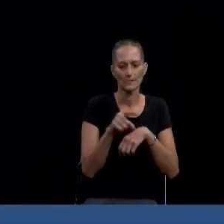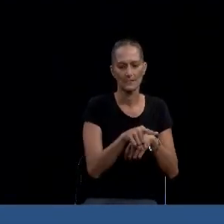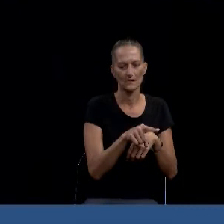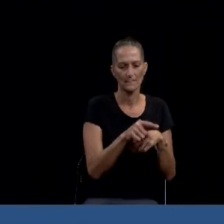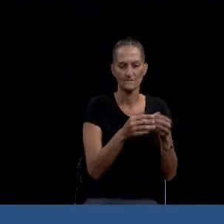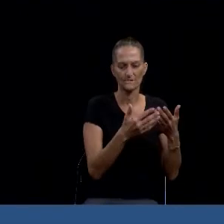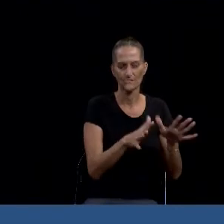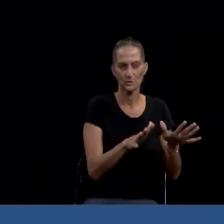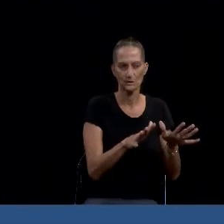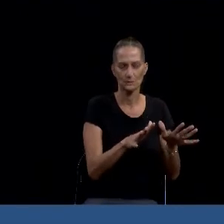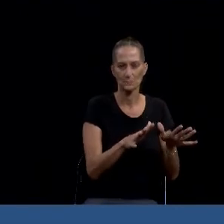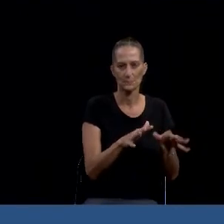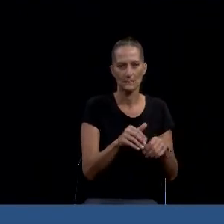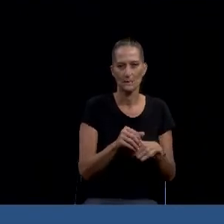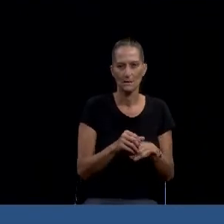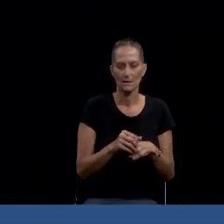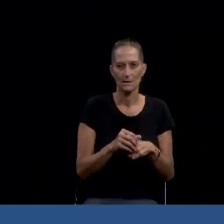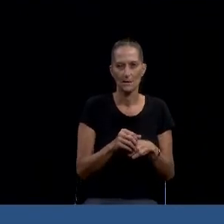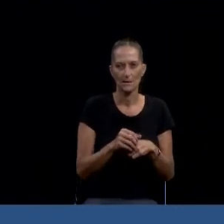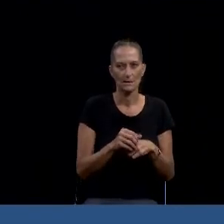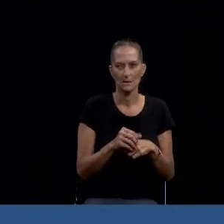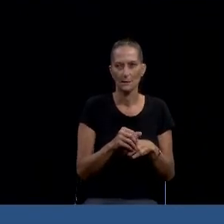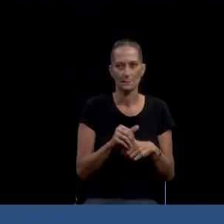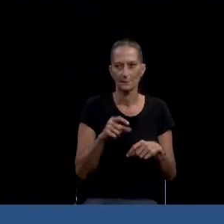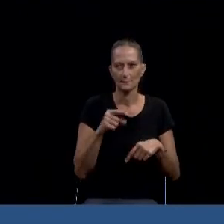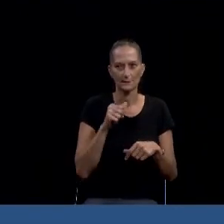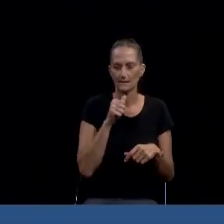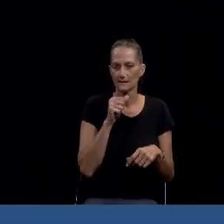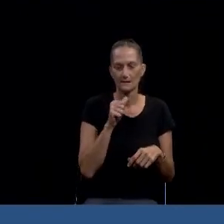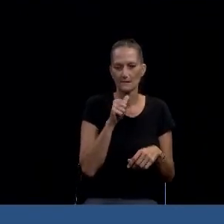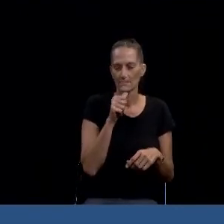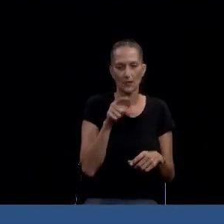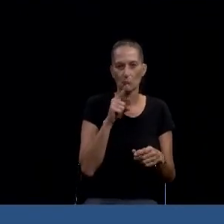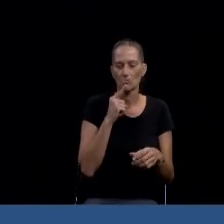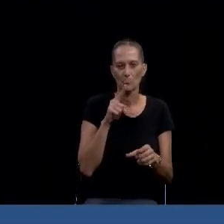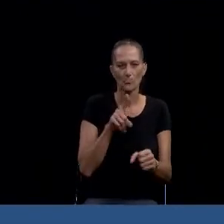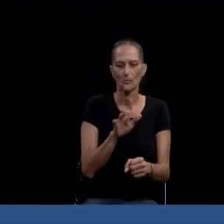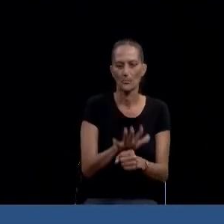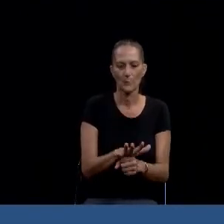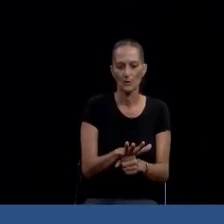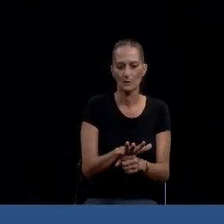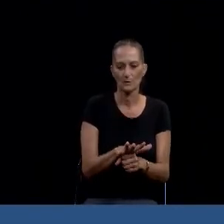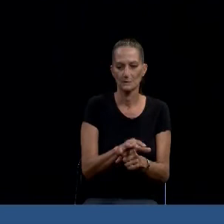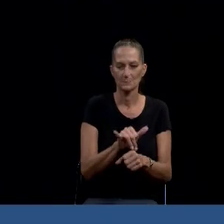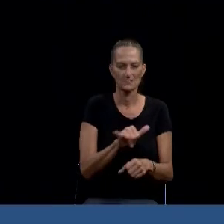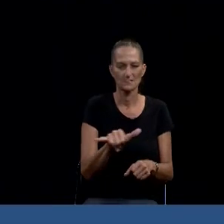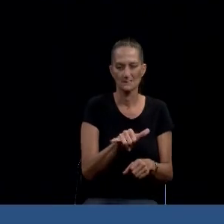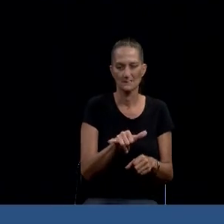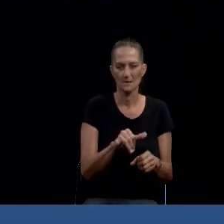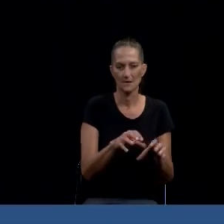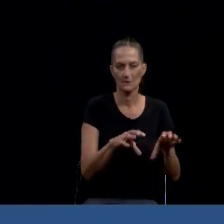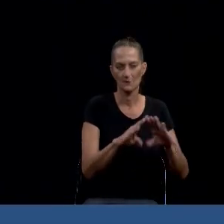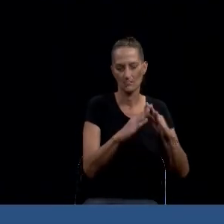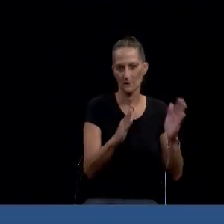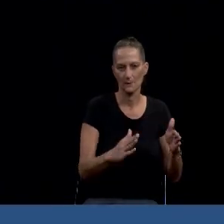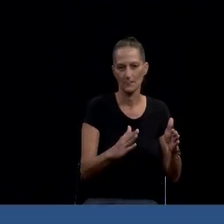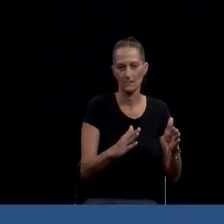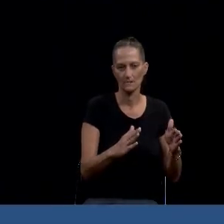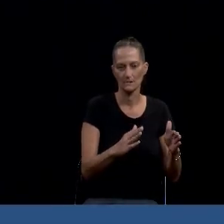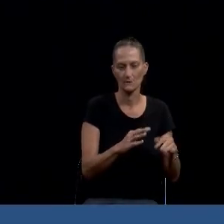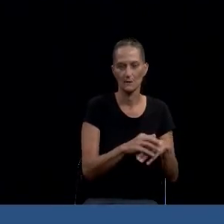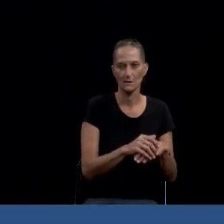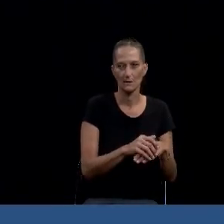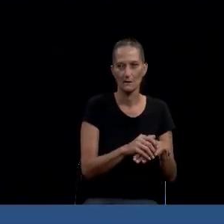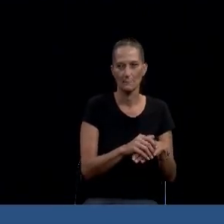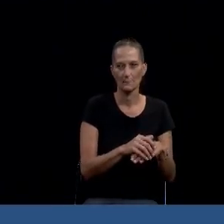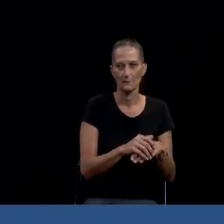unit. Okay. Some regulations we have to meet with both HUD and TDHCA. So at present, I